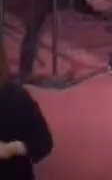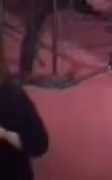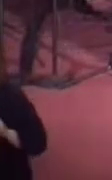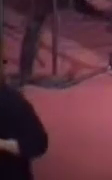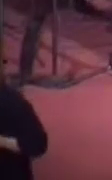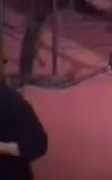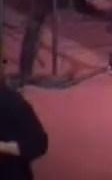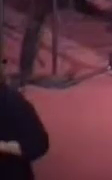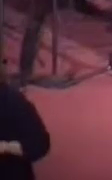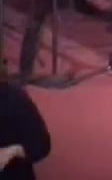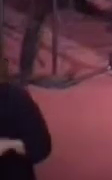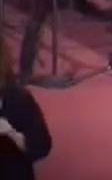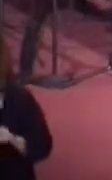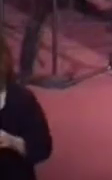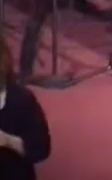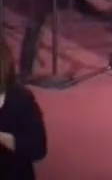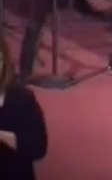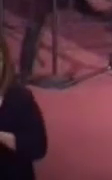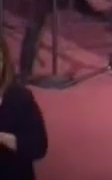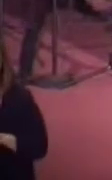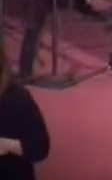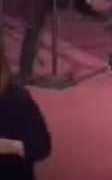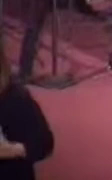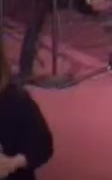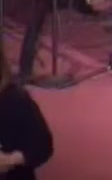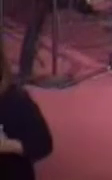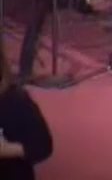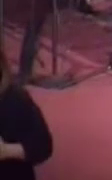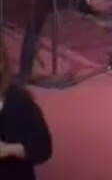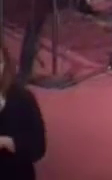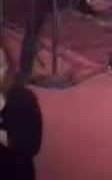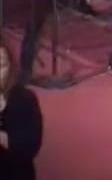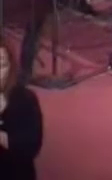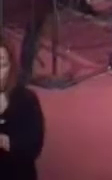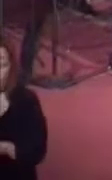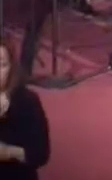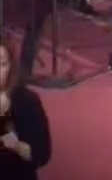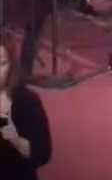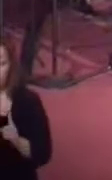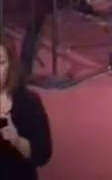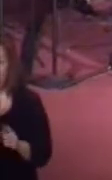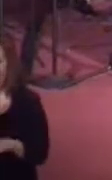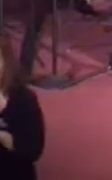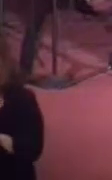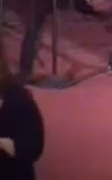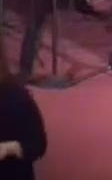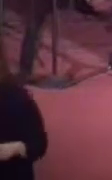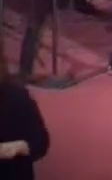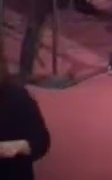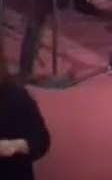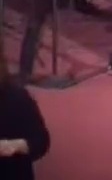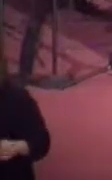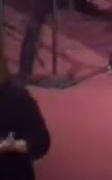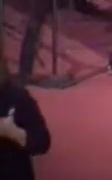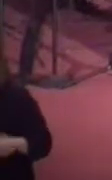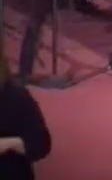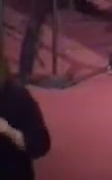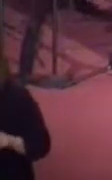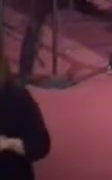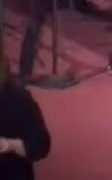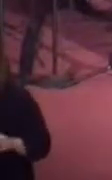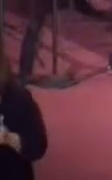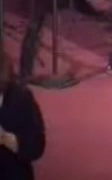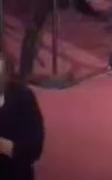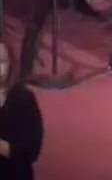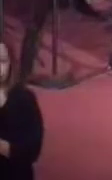Christianity. How about in the workplace? Here was Daniel working for the king, and maybe there were people like his superiors